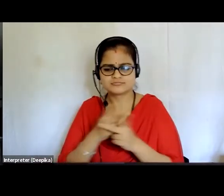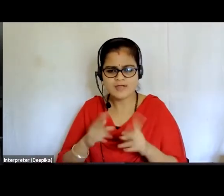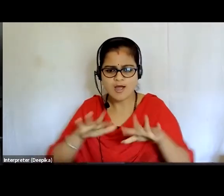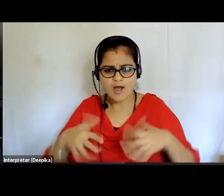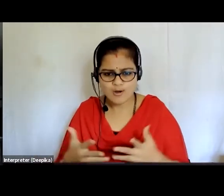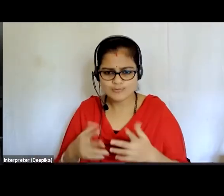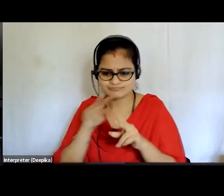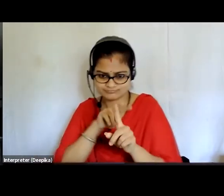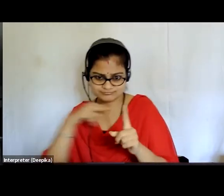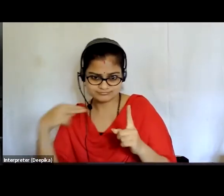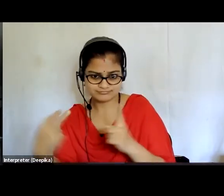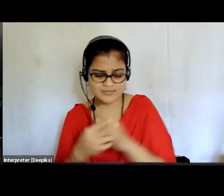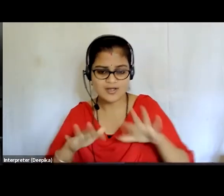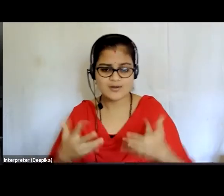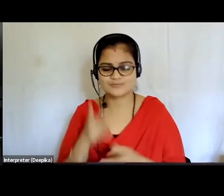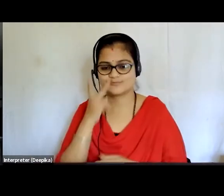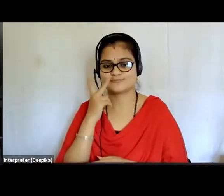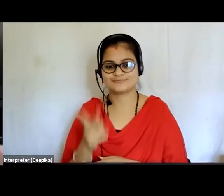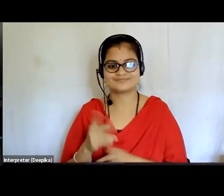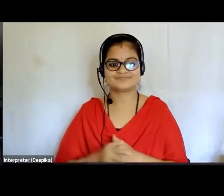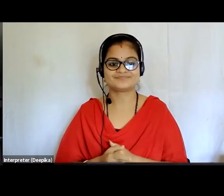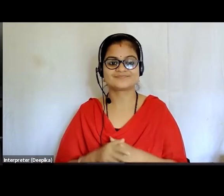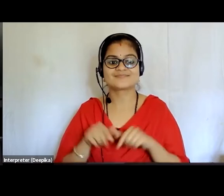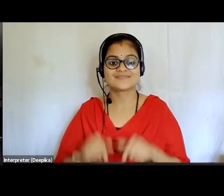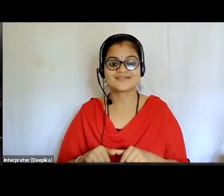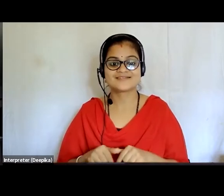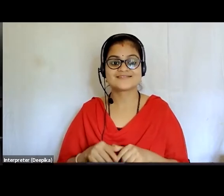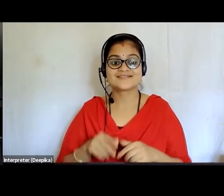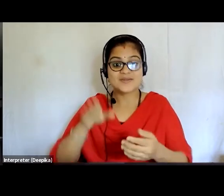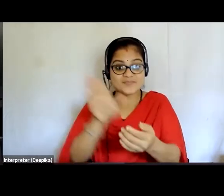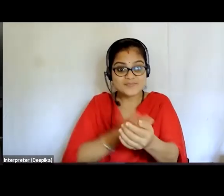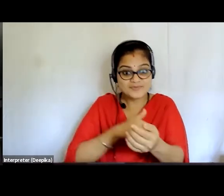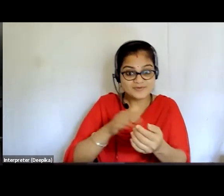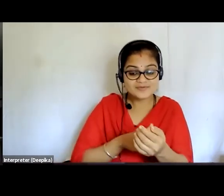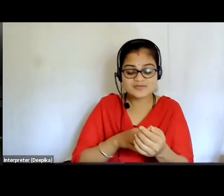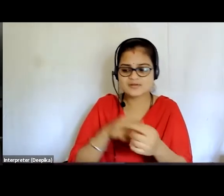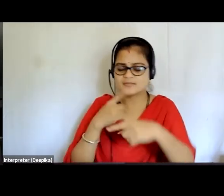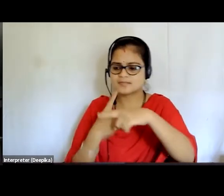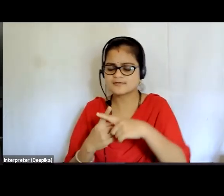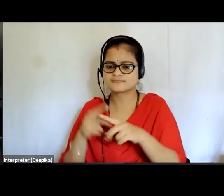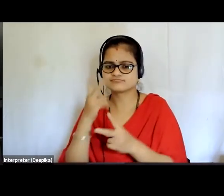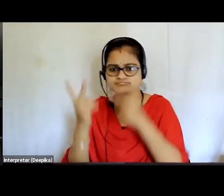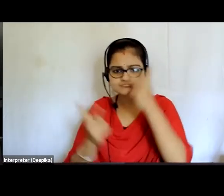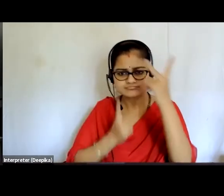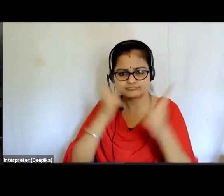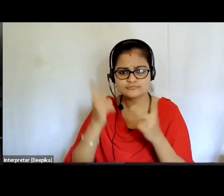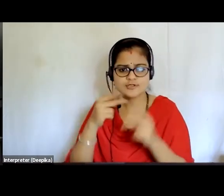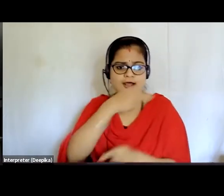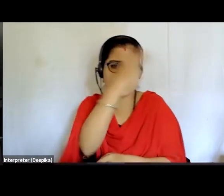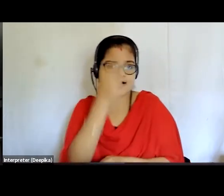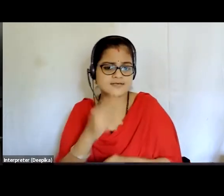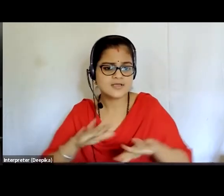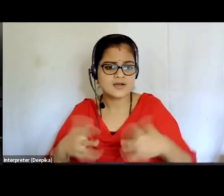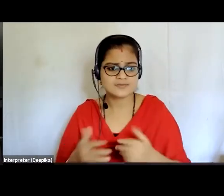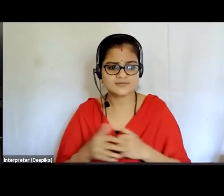Our festival, Sound Frames, is conceived around the intersection of music and the visual arts. Can sound